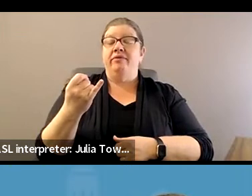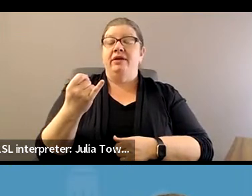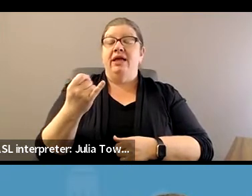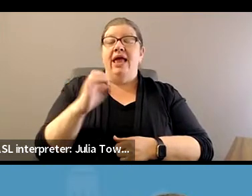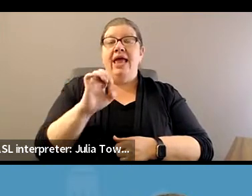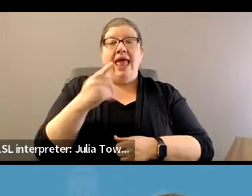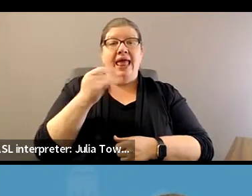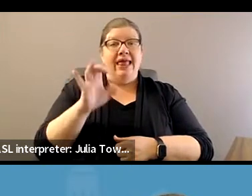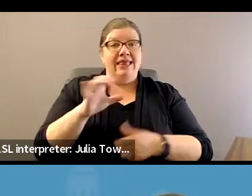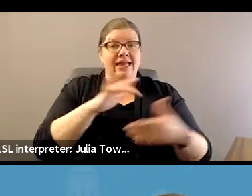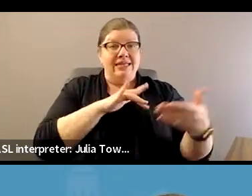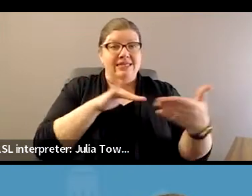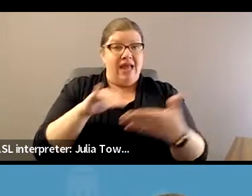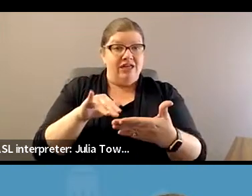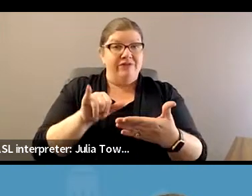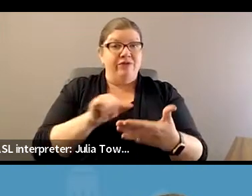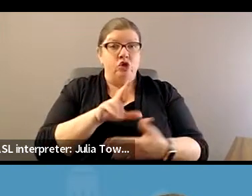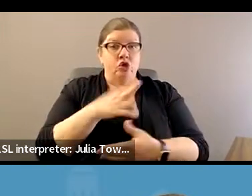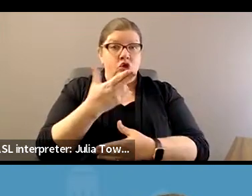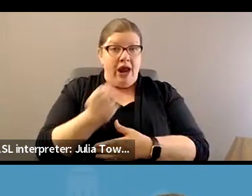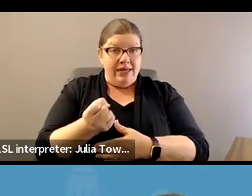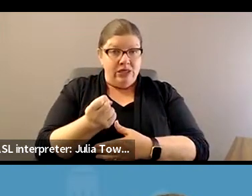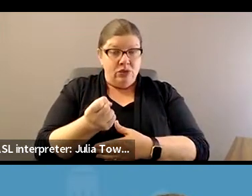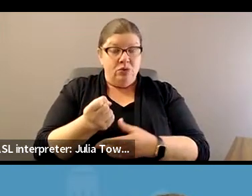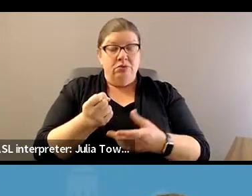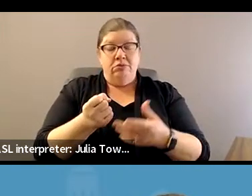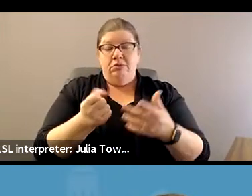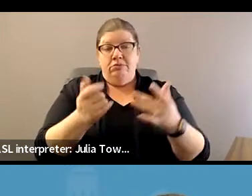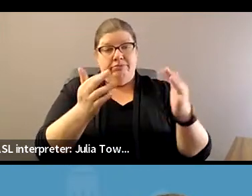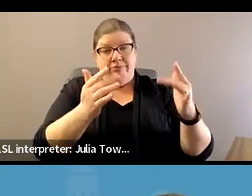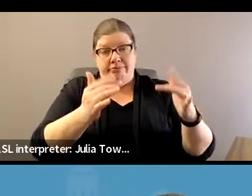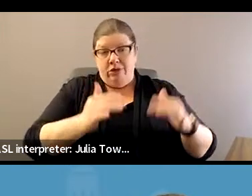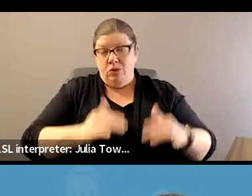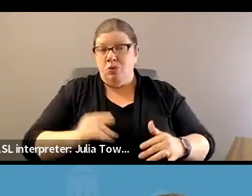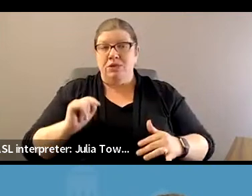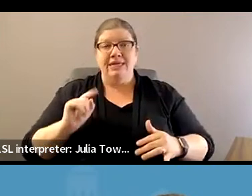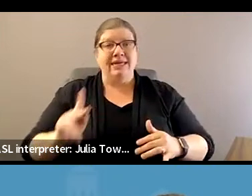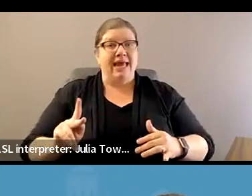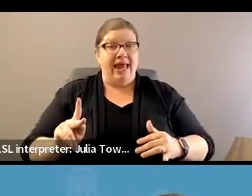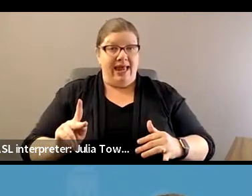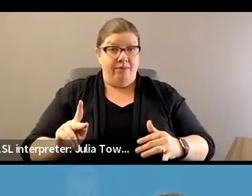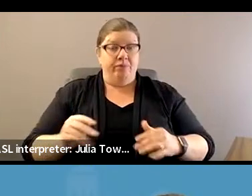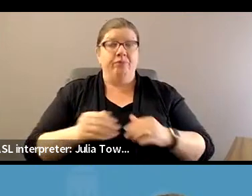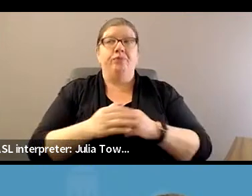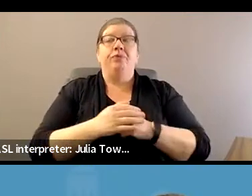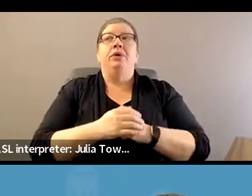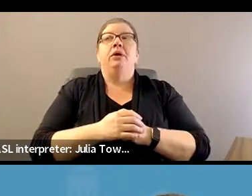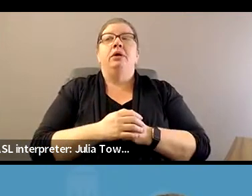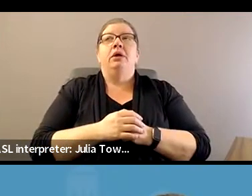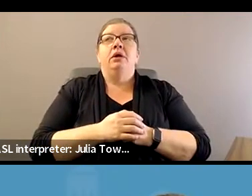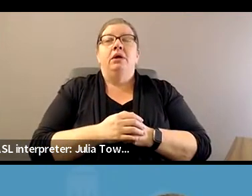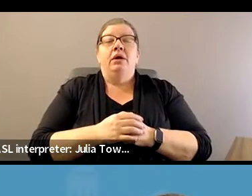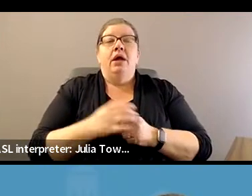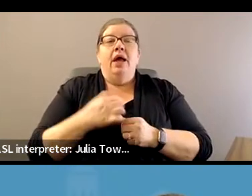ethnic studies for our junior highs, for all the way down to TK. I think